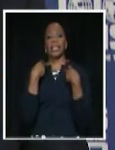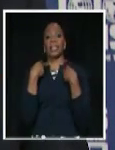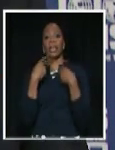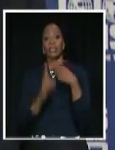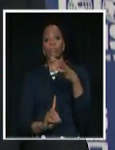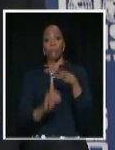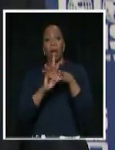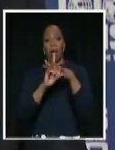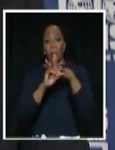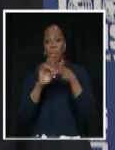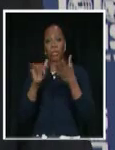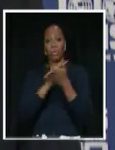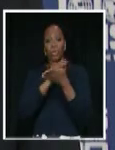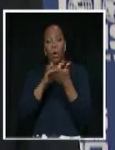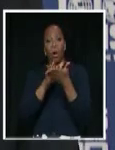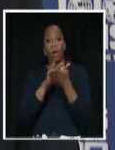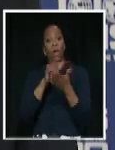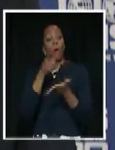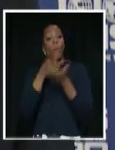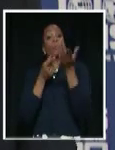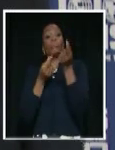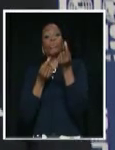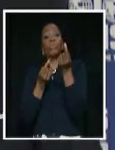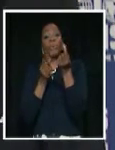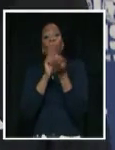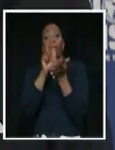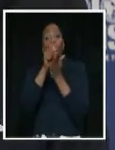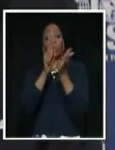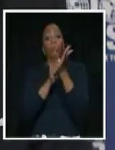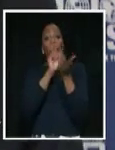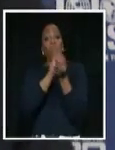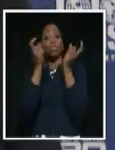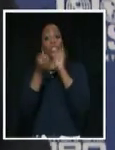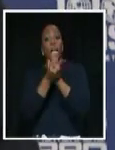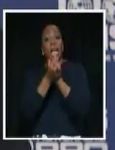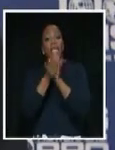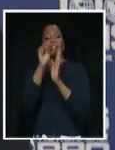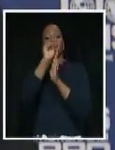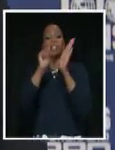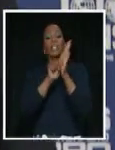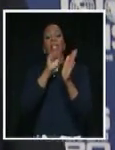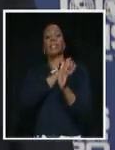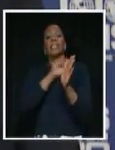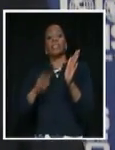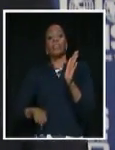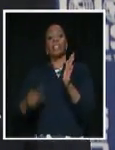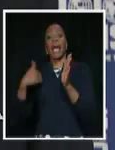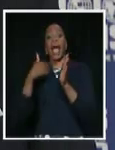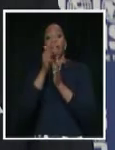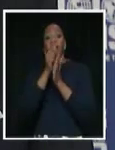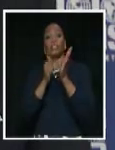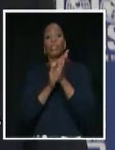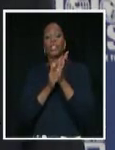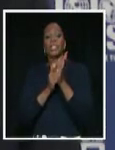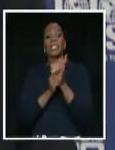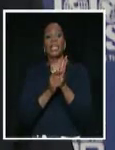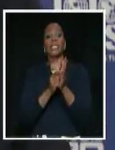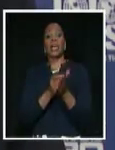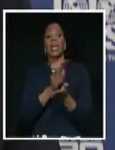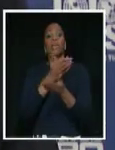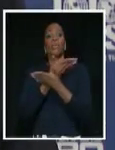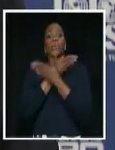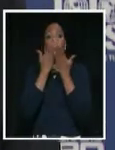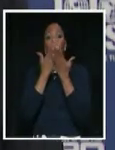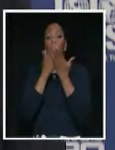to make sure that we change the laws. We could possibly, as a state senator has put forward, a piece of legislation that says no more than